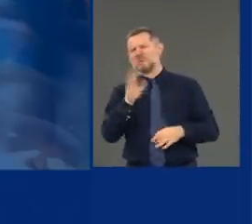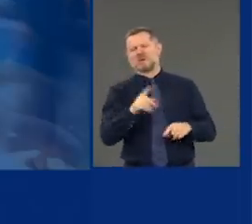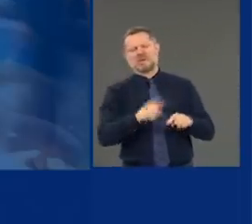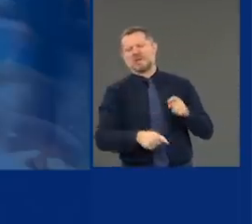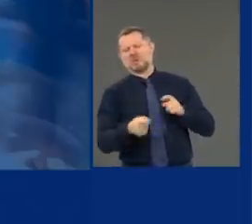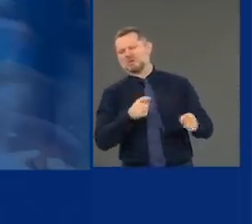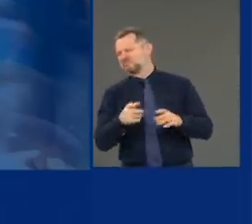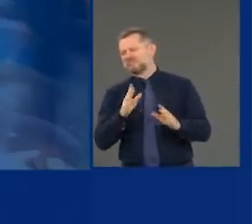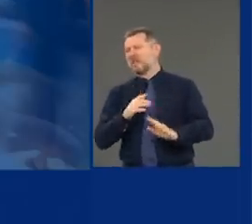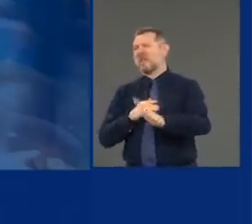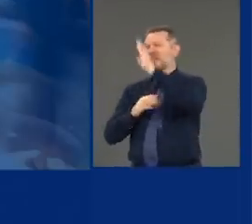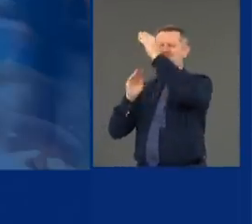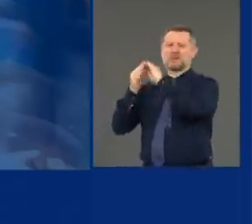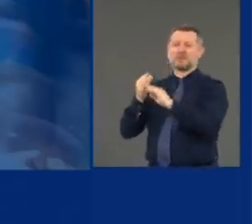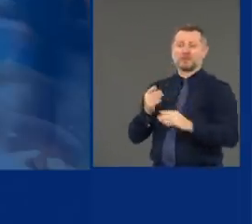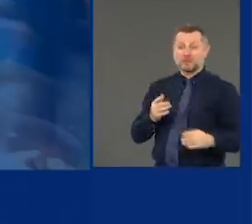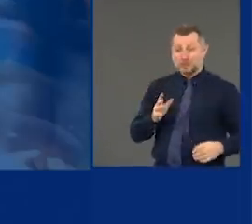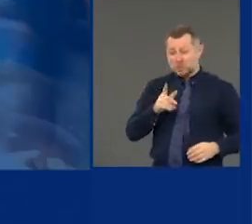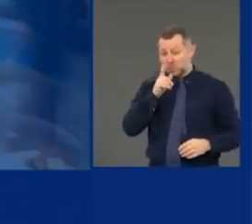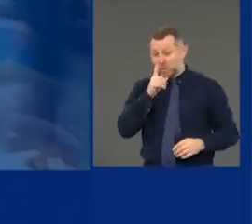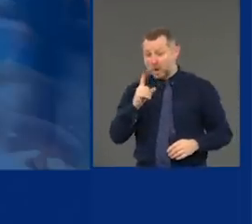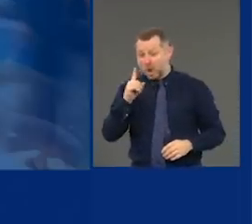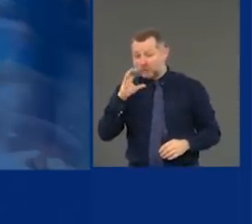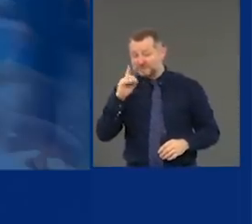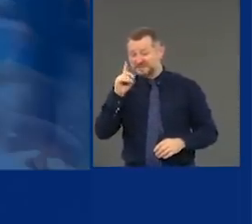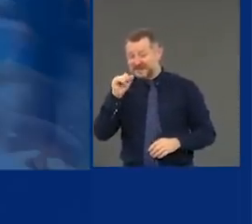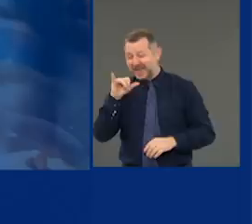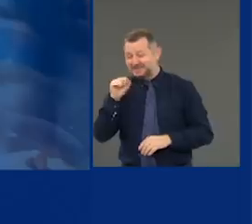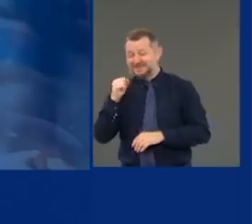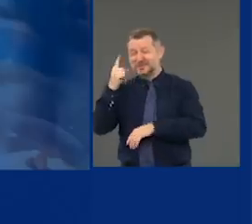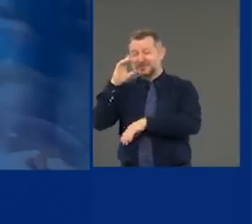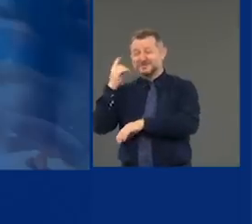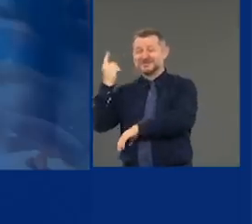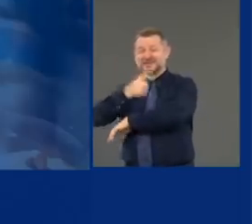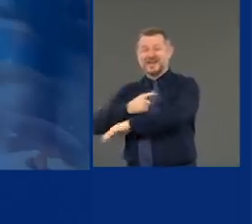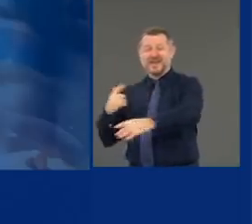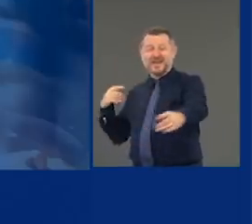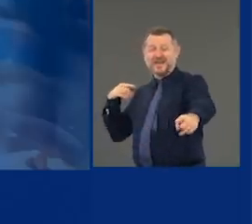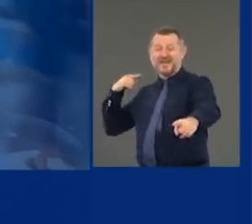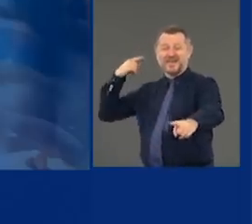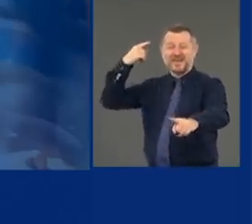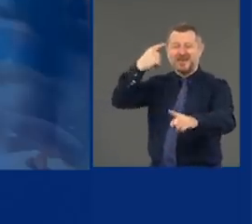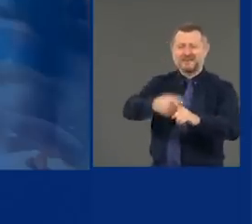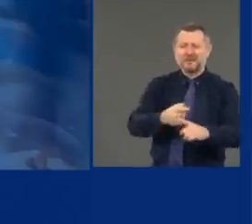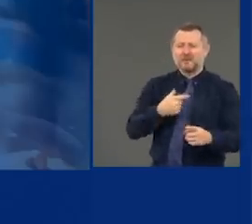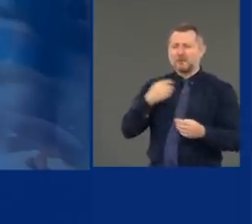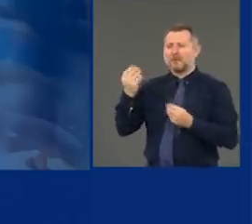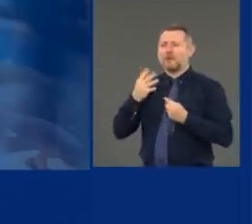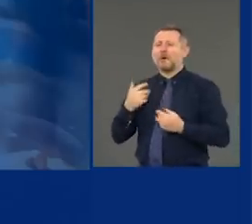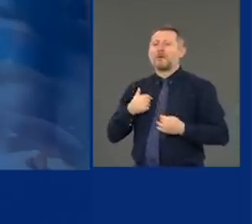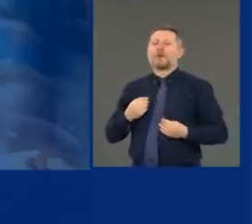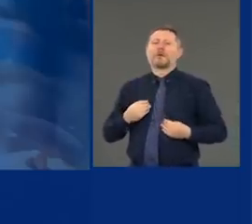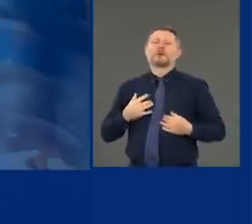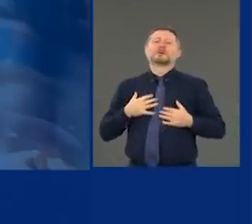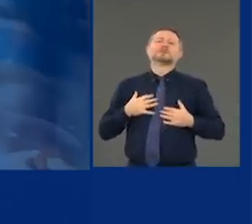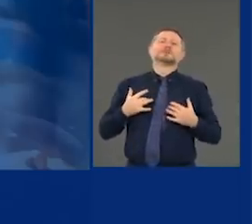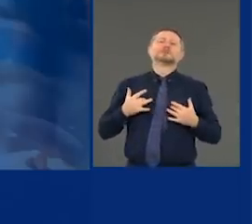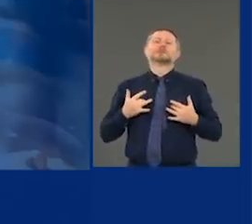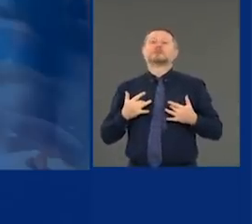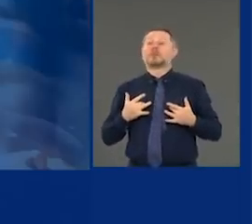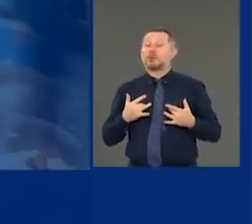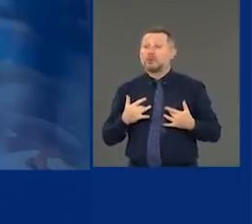night's sleep in 100 days, knowing some of the things they've told me. New Yorkers bent the